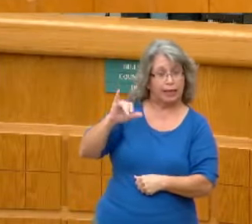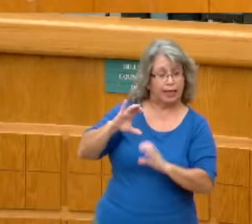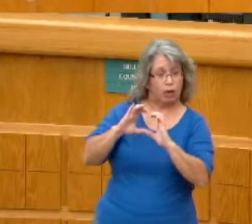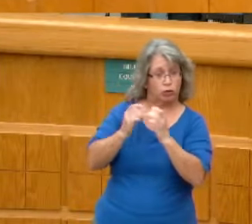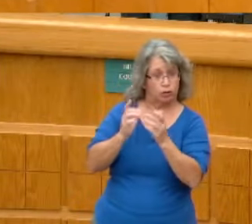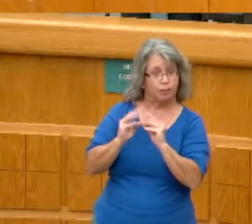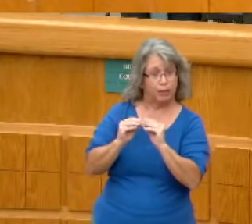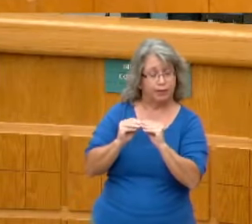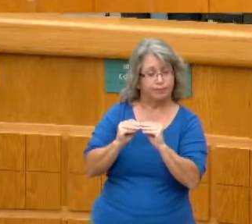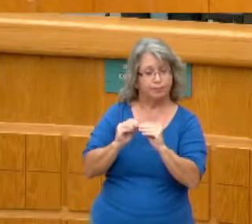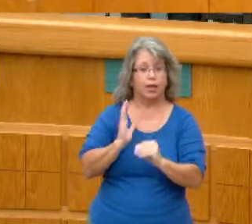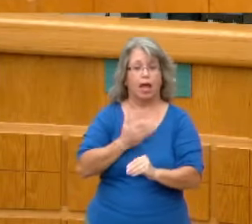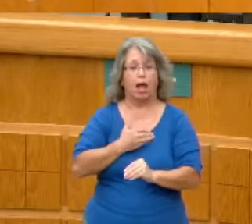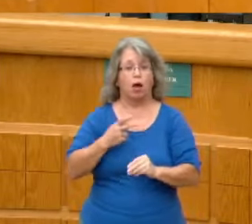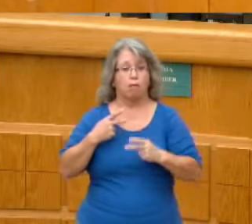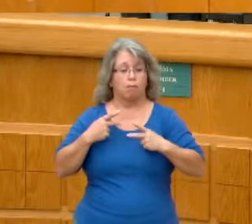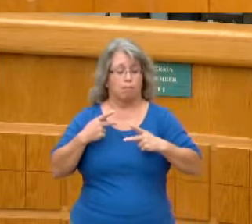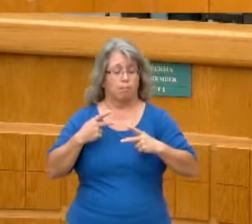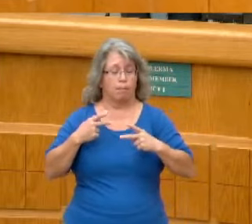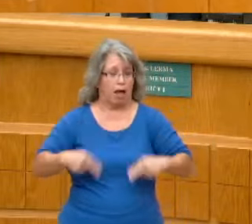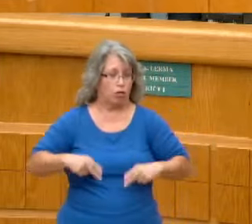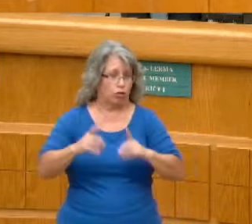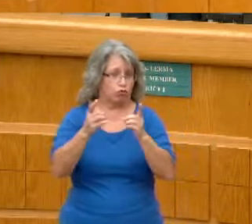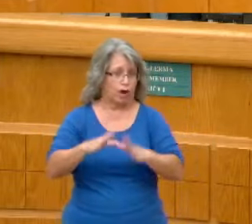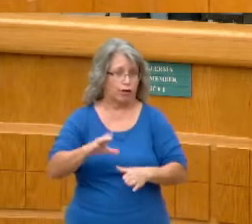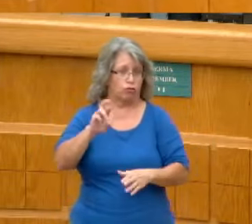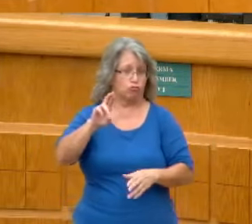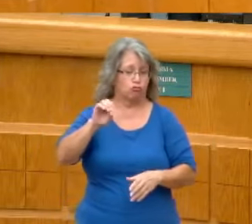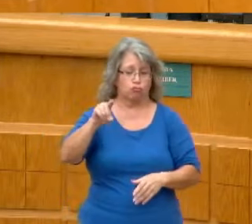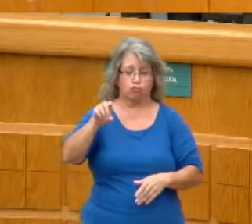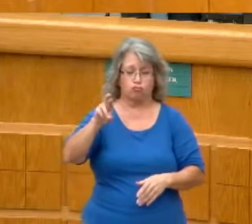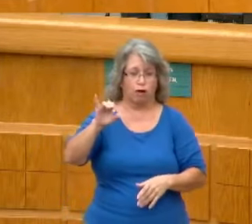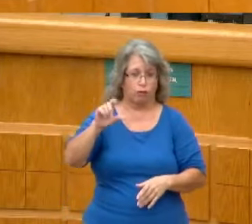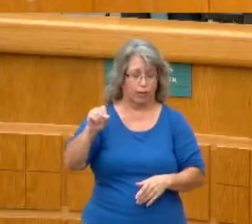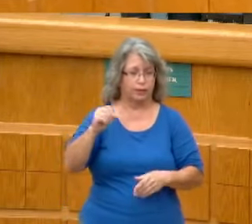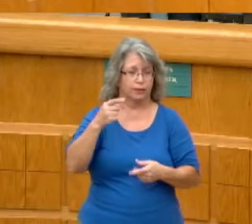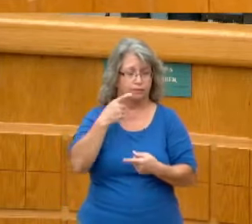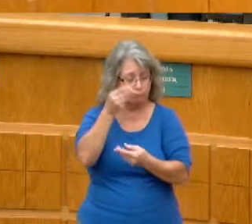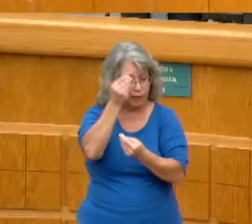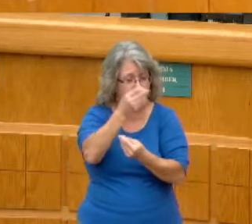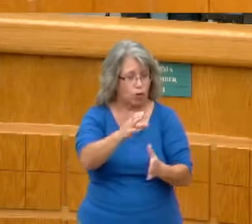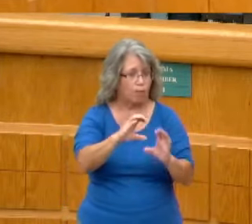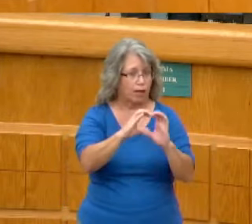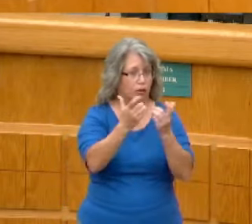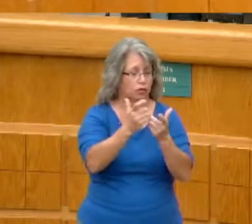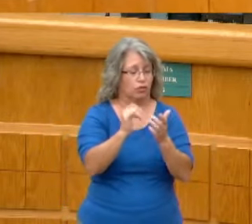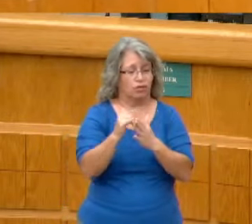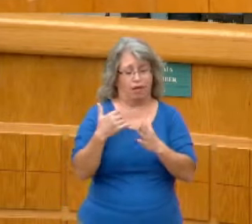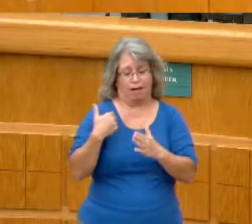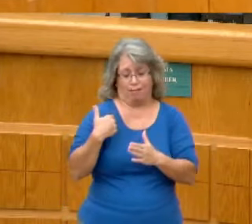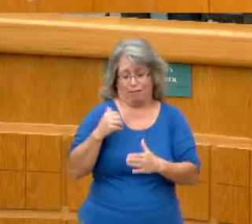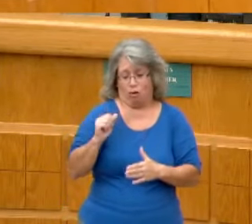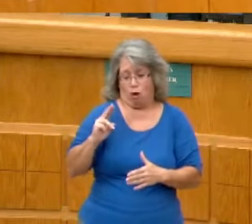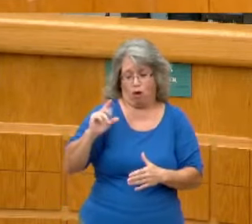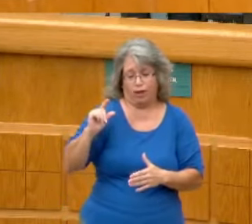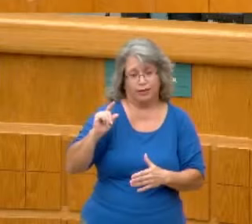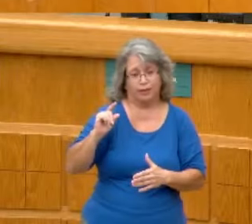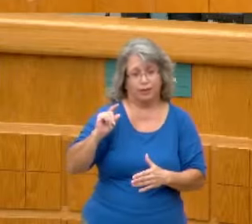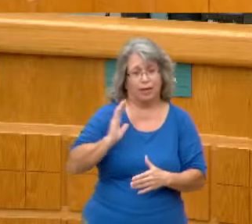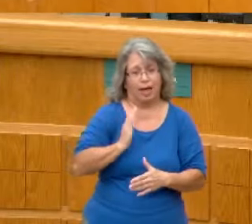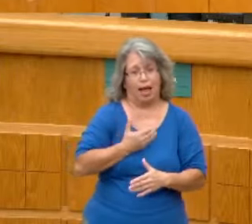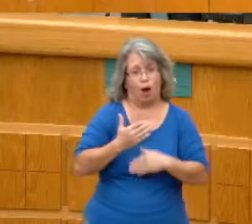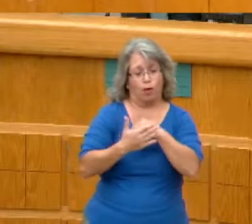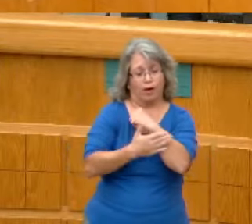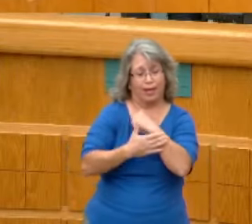the council that in August, Nueces County has hit a peak for positive COVID cases. In